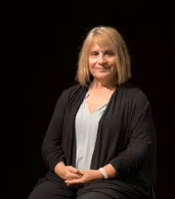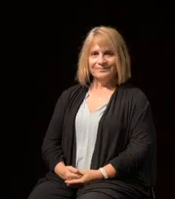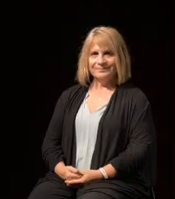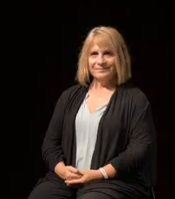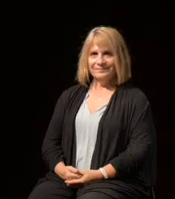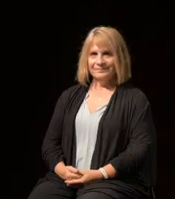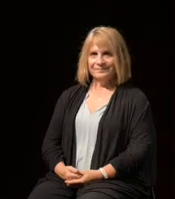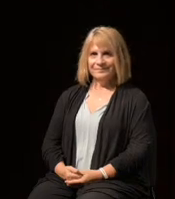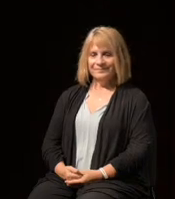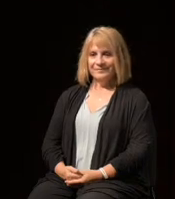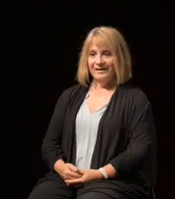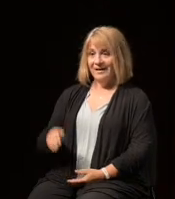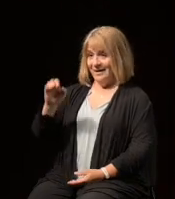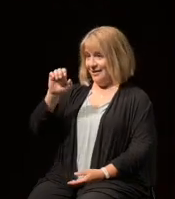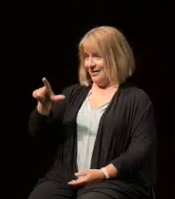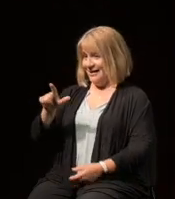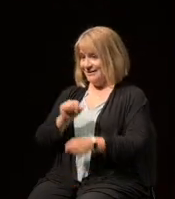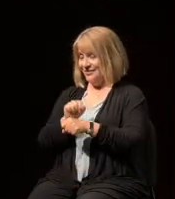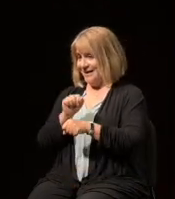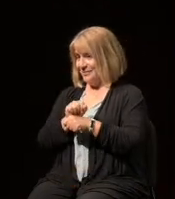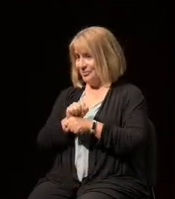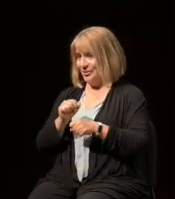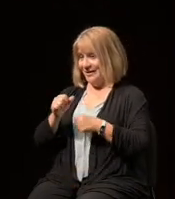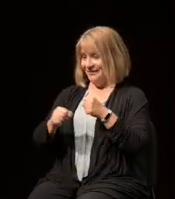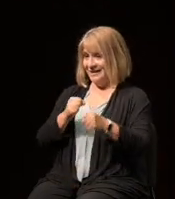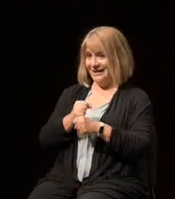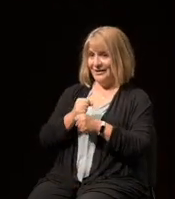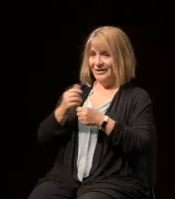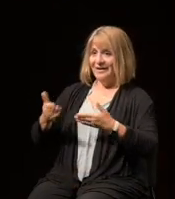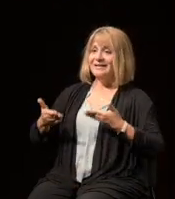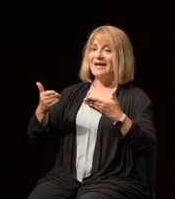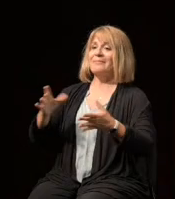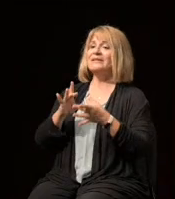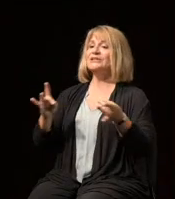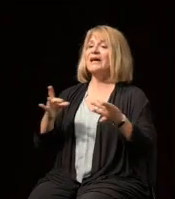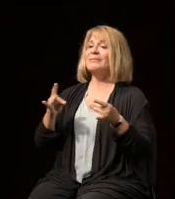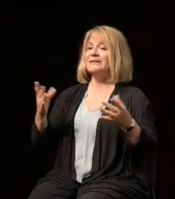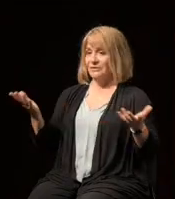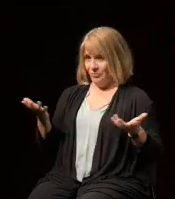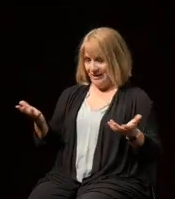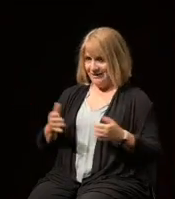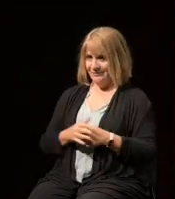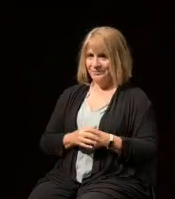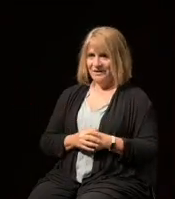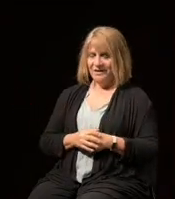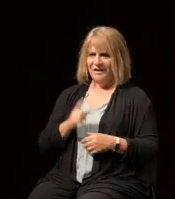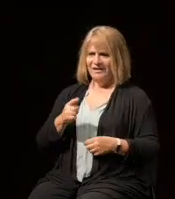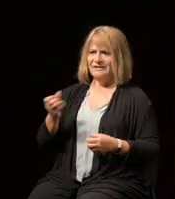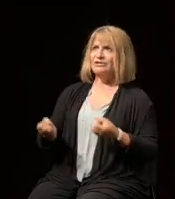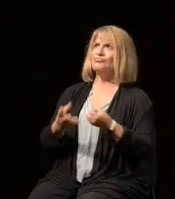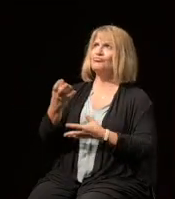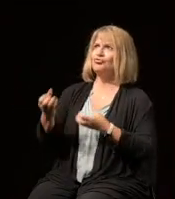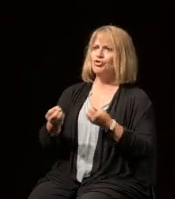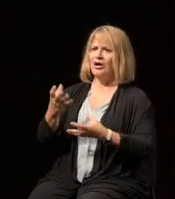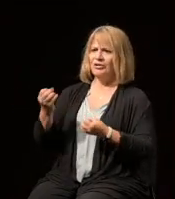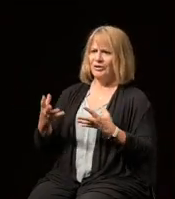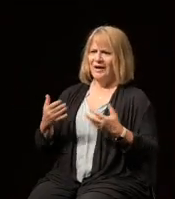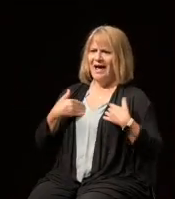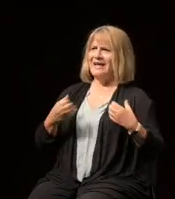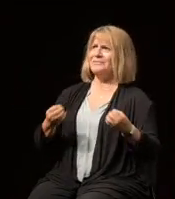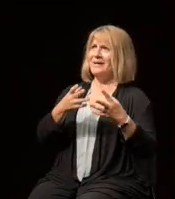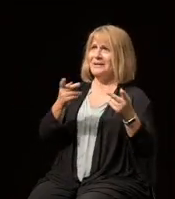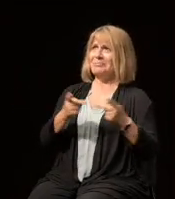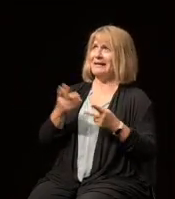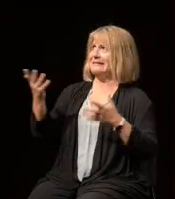And our Classified Employee of the Year nomination comments included, this is a juggler with many plates in the air at any